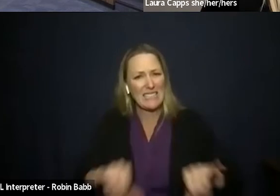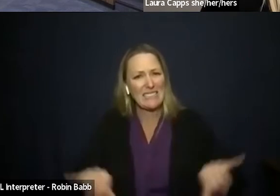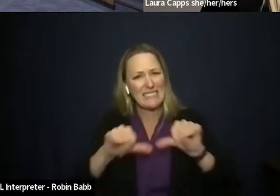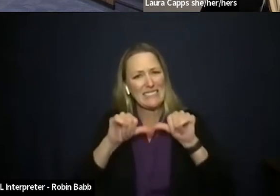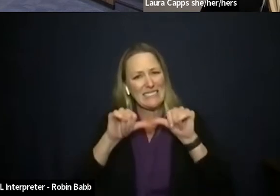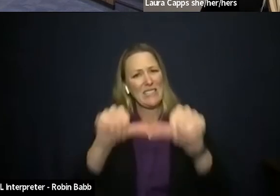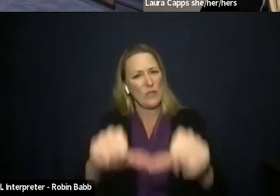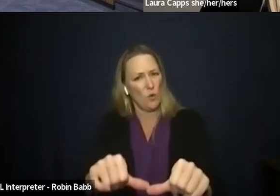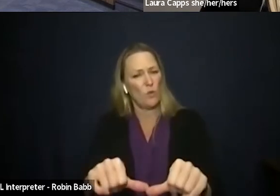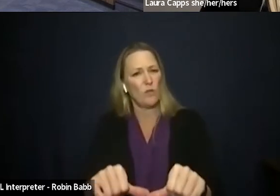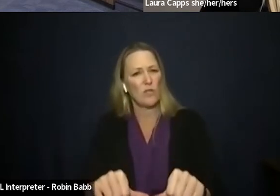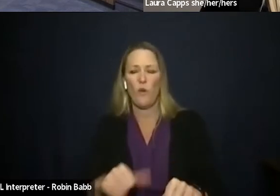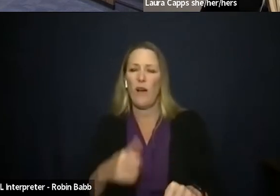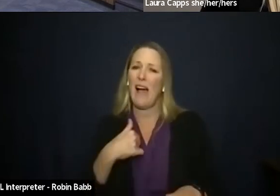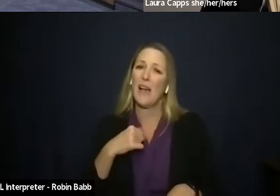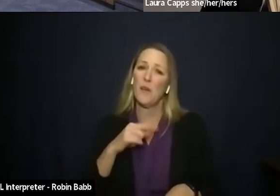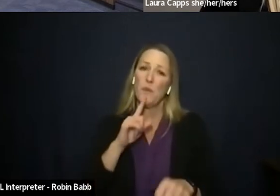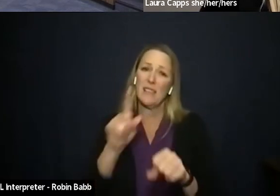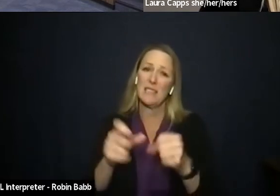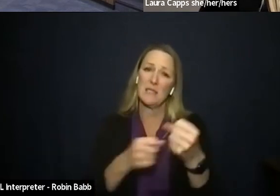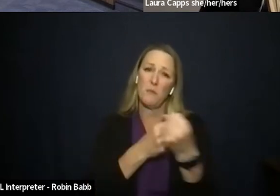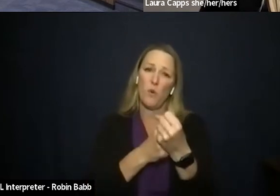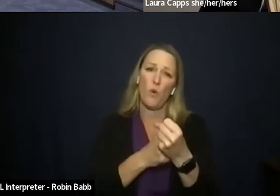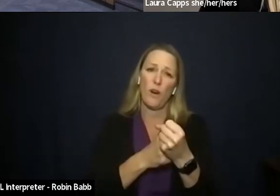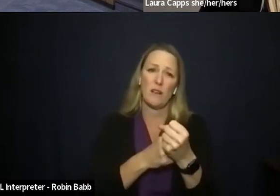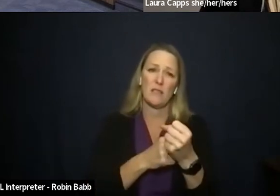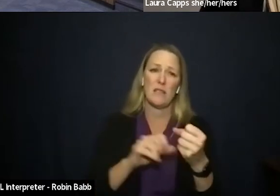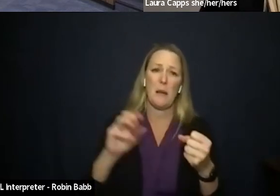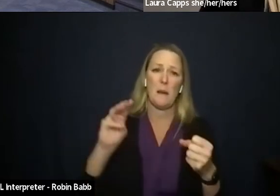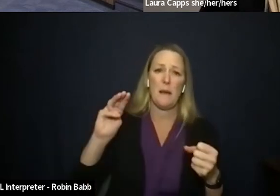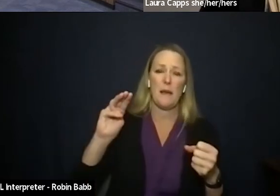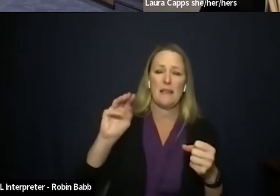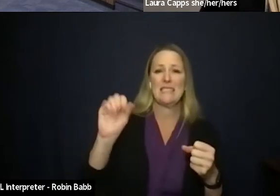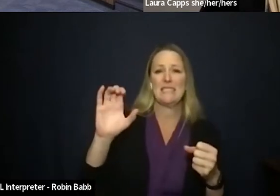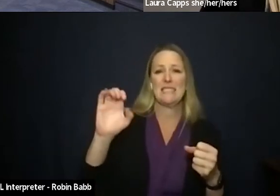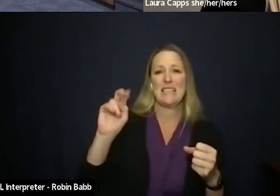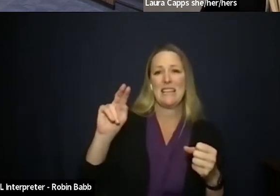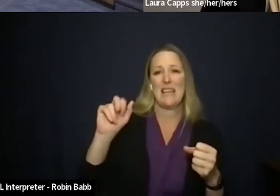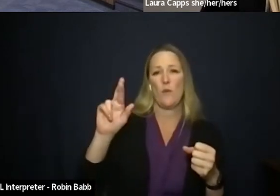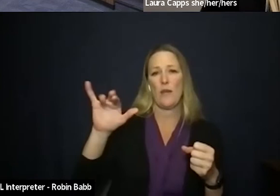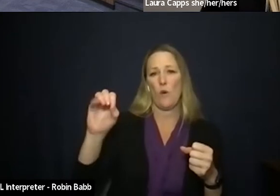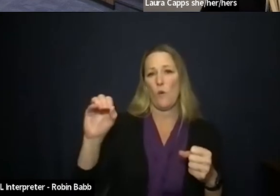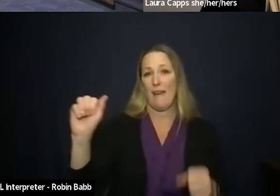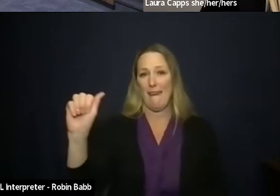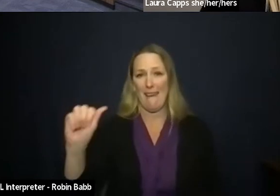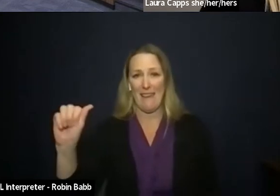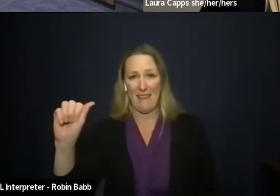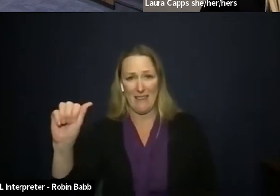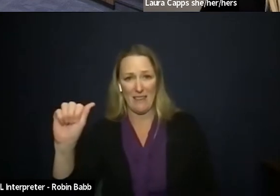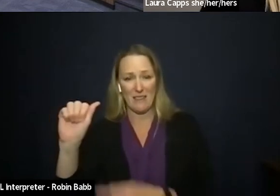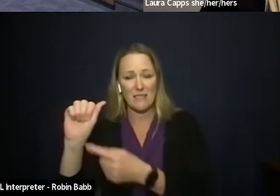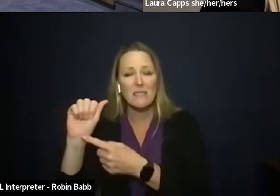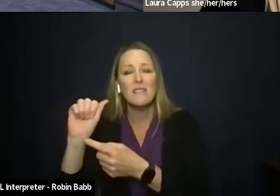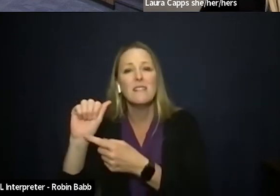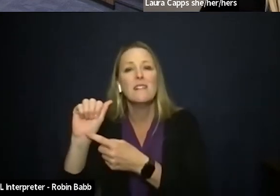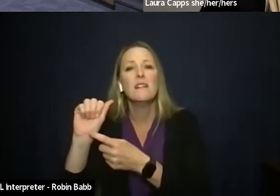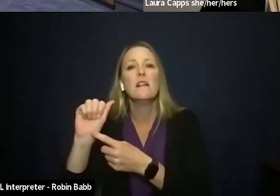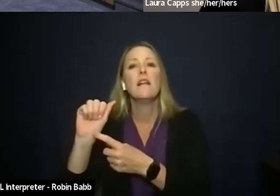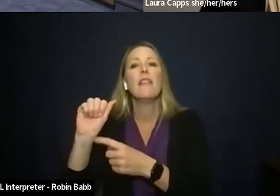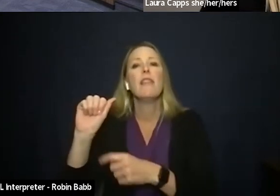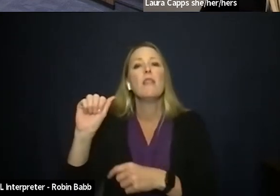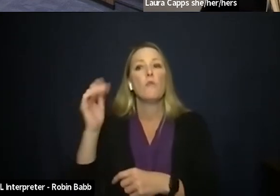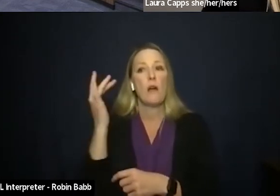support scenario number a uh some scenario a because of the um effort to keep certain